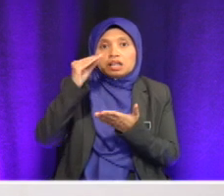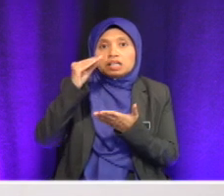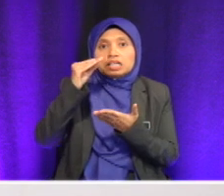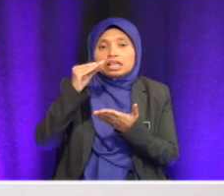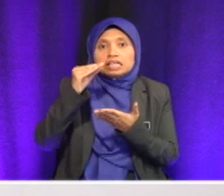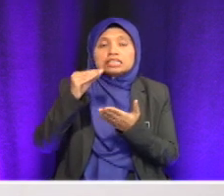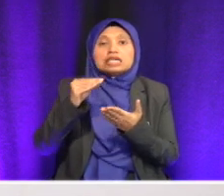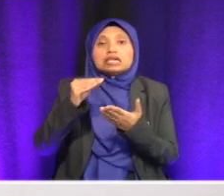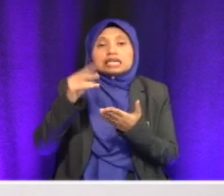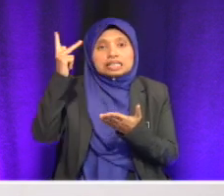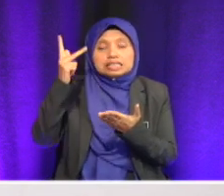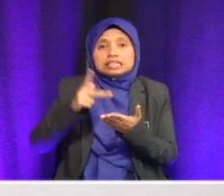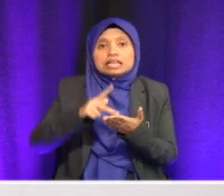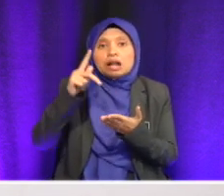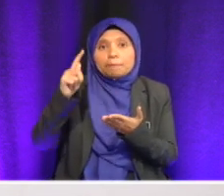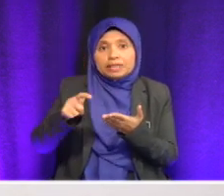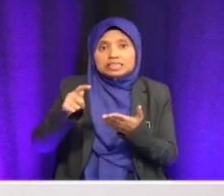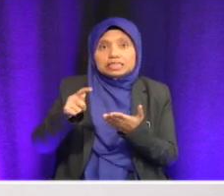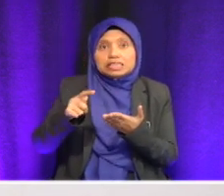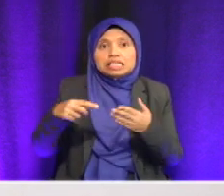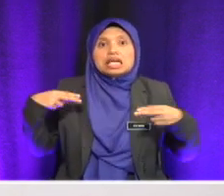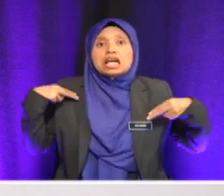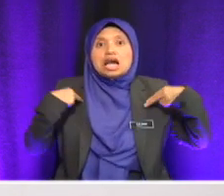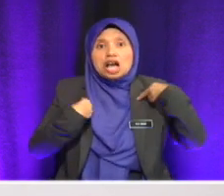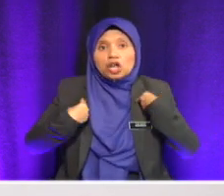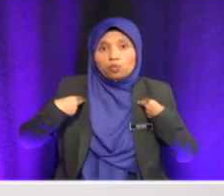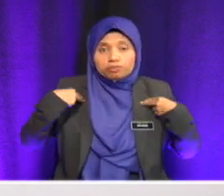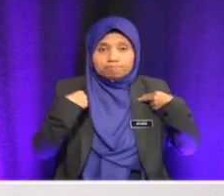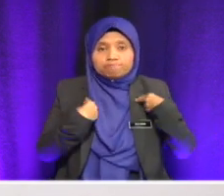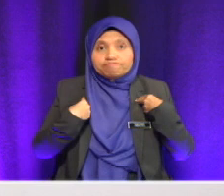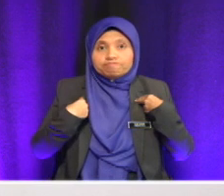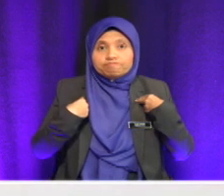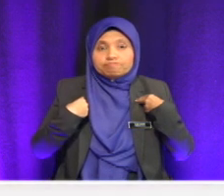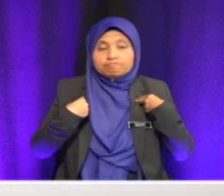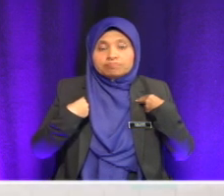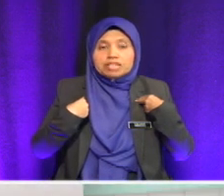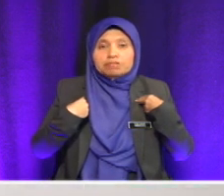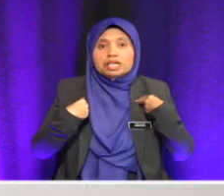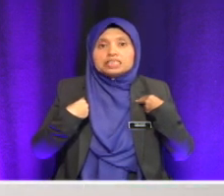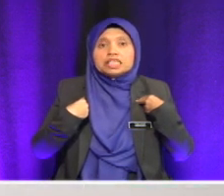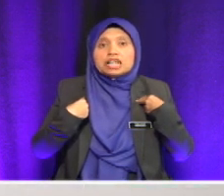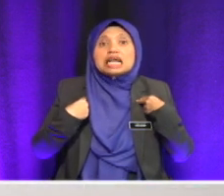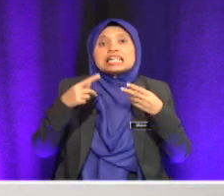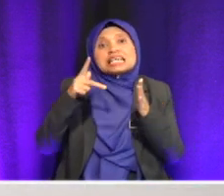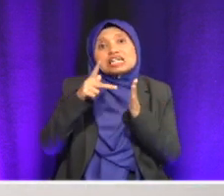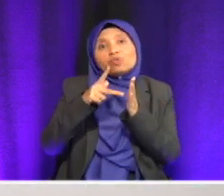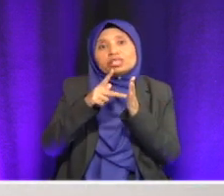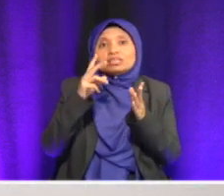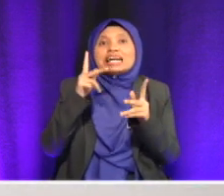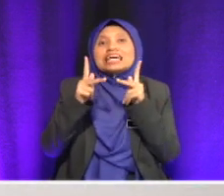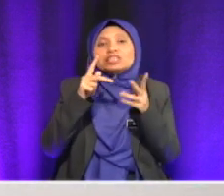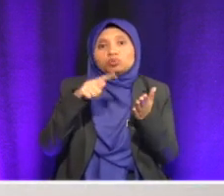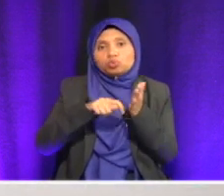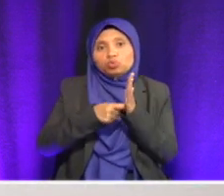identify keyword from the text and question. Okay, so you learn to identify keywords from text and question.